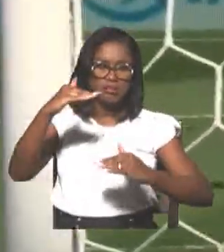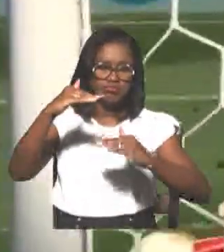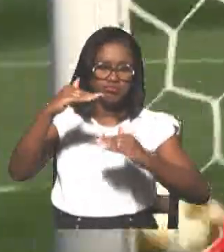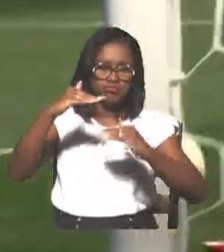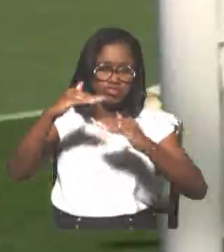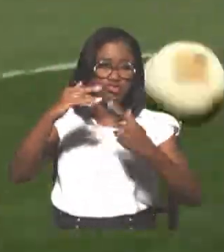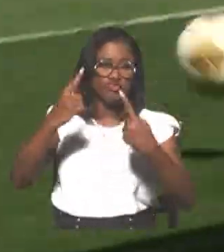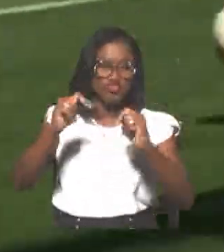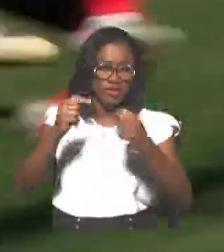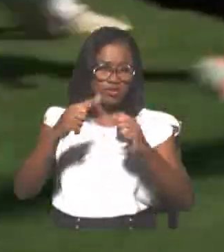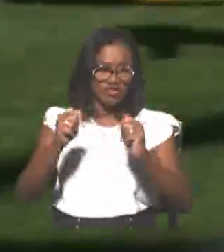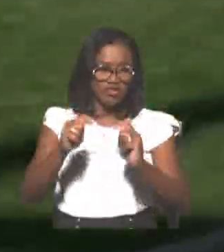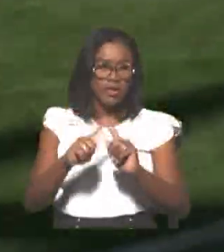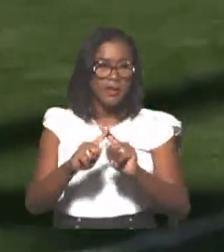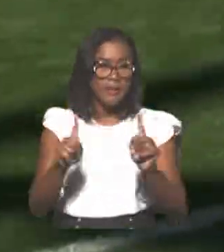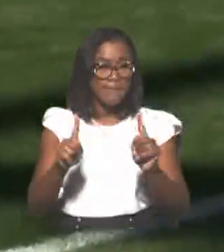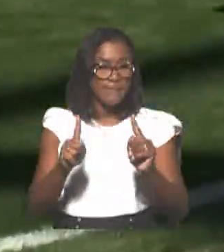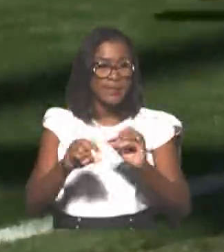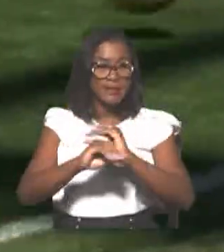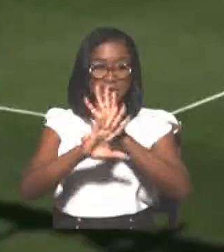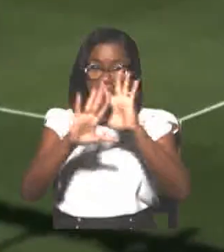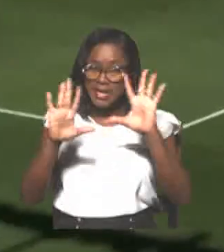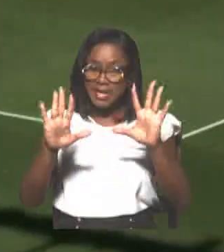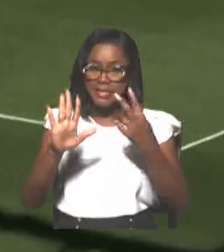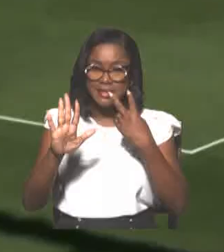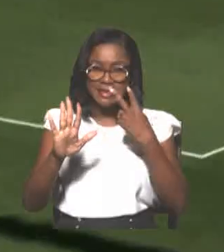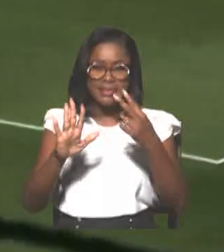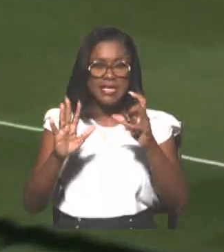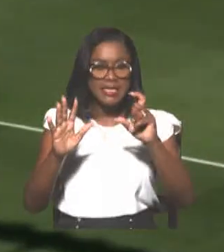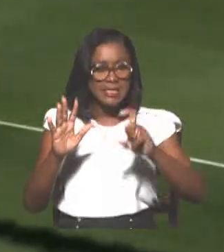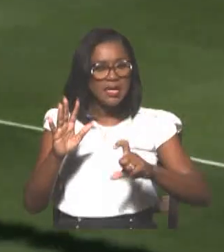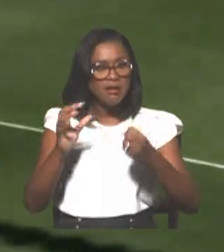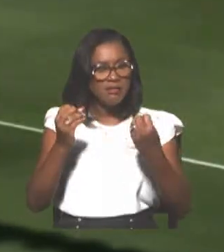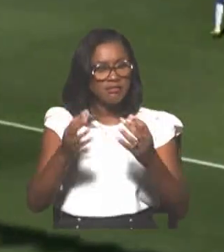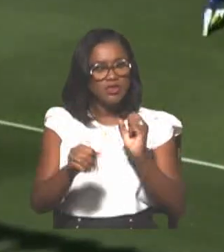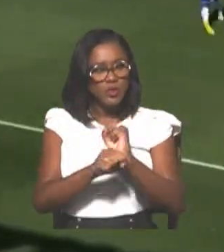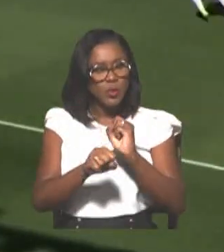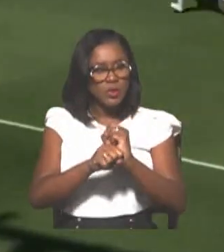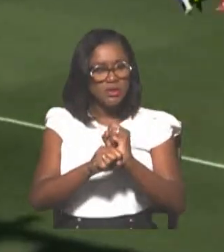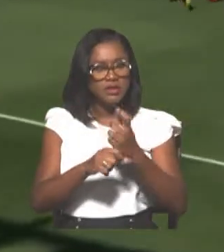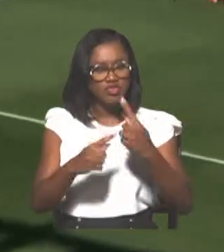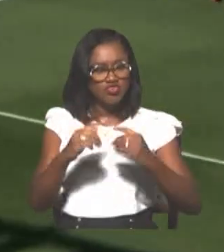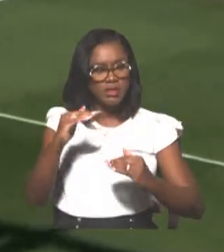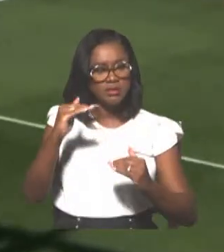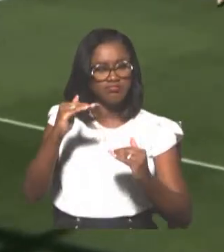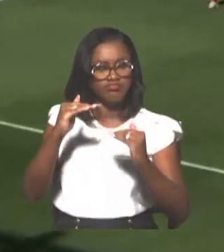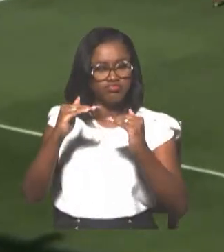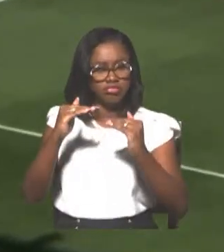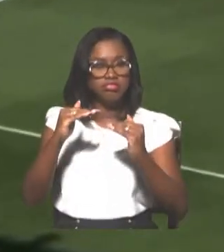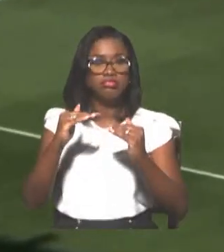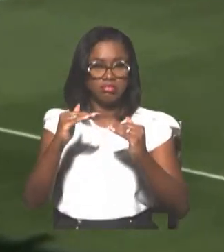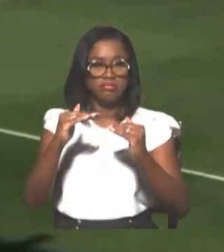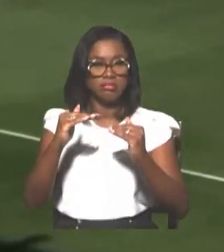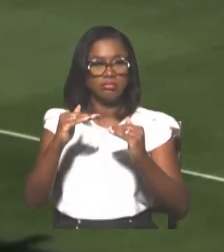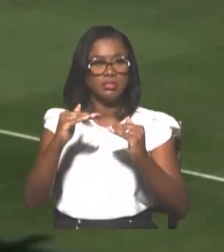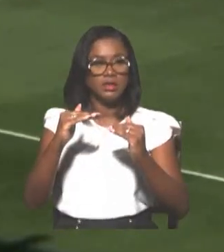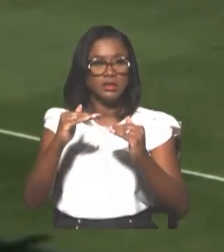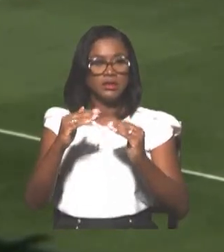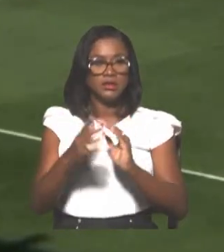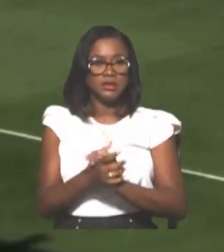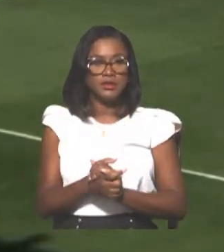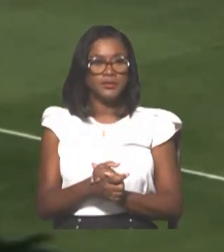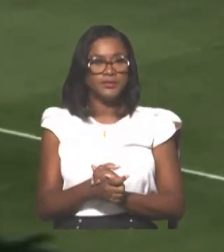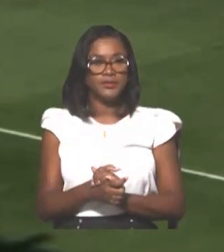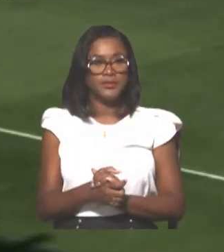as possible. But it's a clear indication that there is still a lot of work ahead of us to do. But you can certainly see the